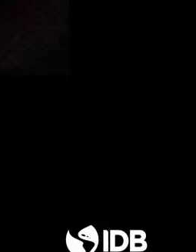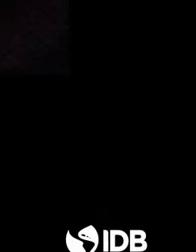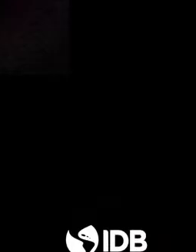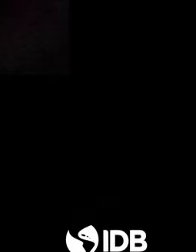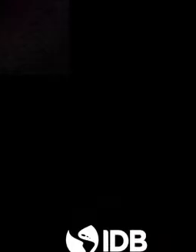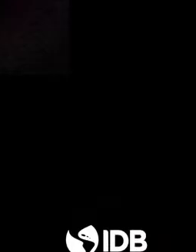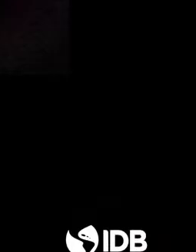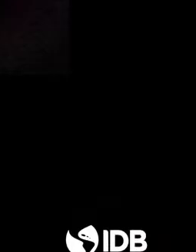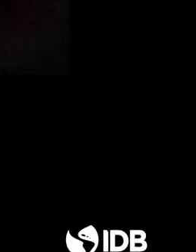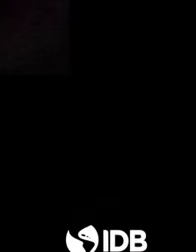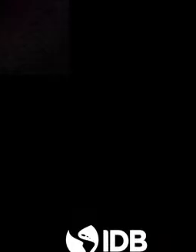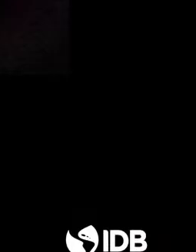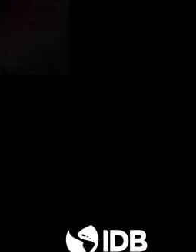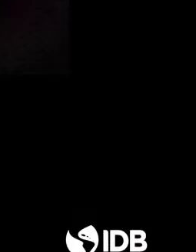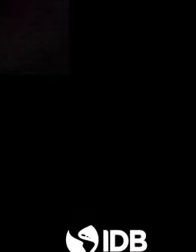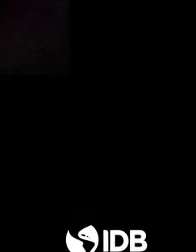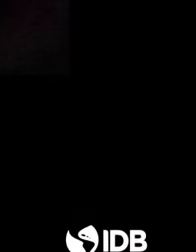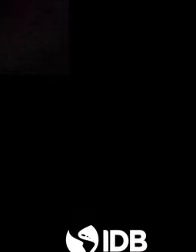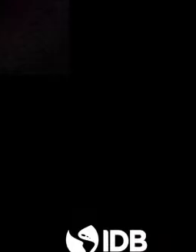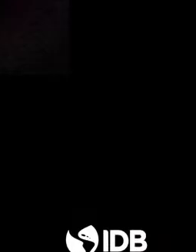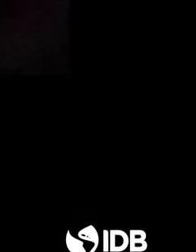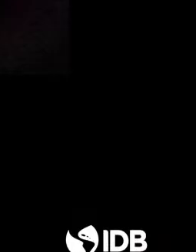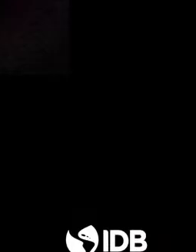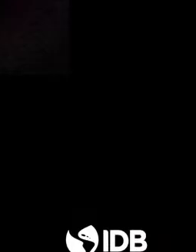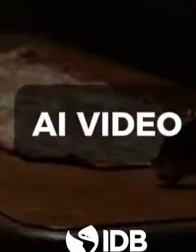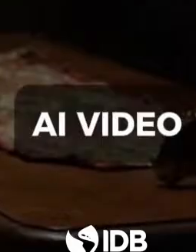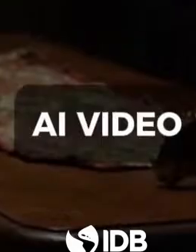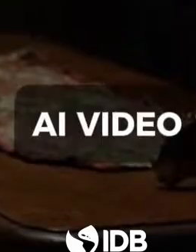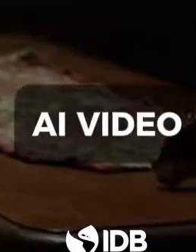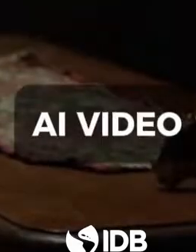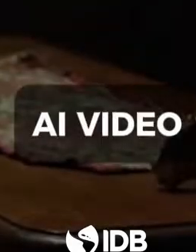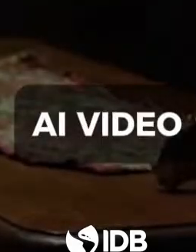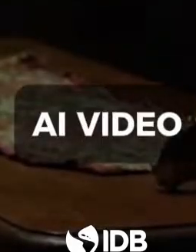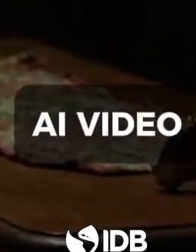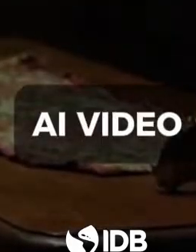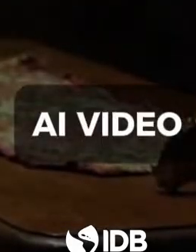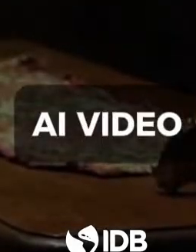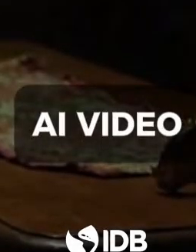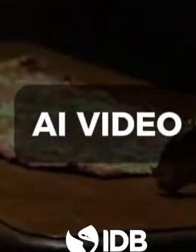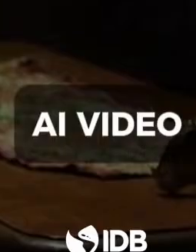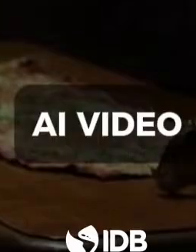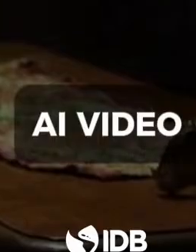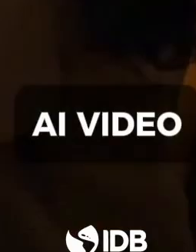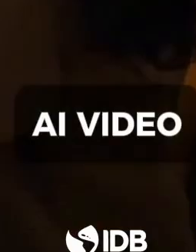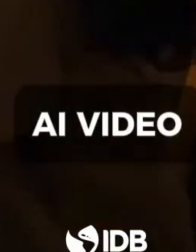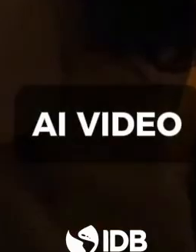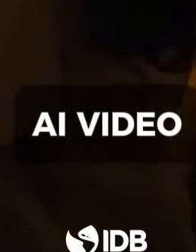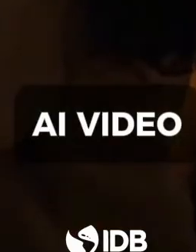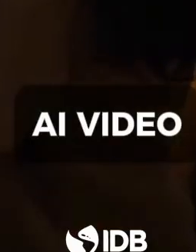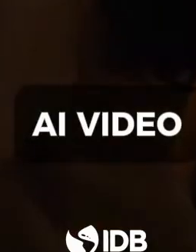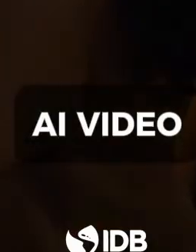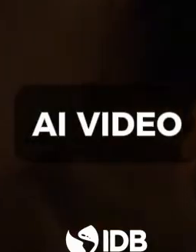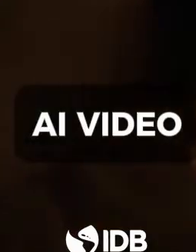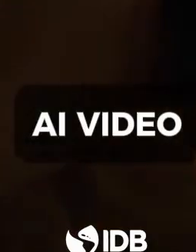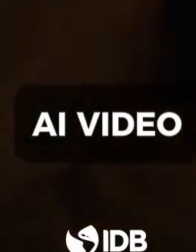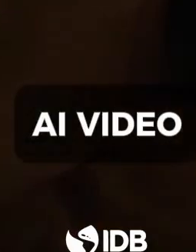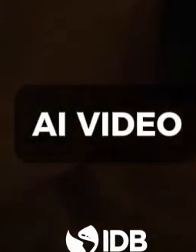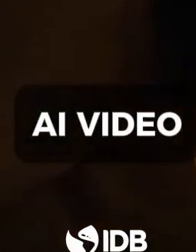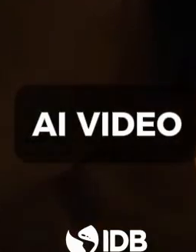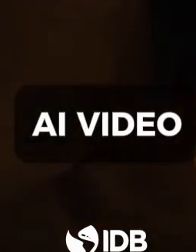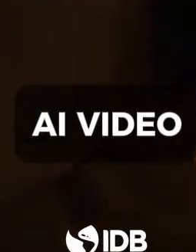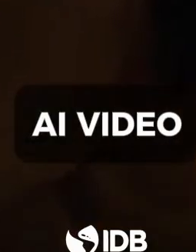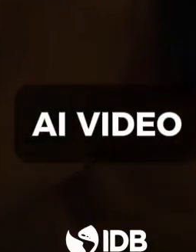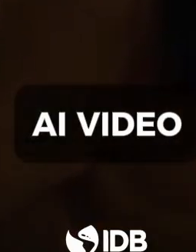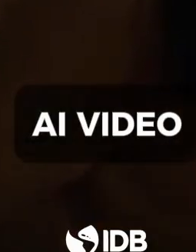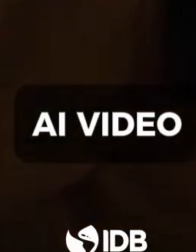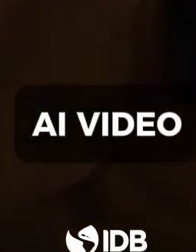the first time ever, we may have things more intelligent than us. People rely on ChatGPT too much. There's young people who just say, like,